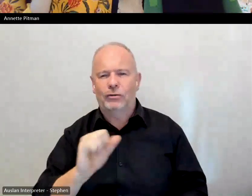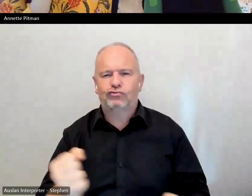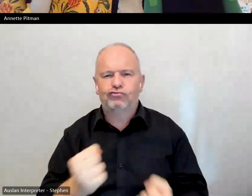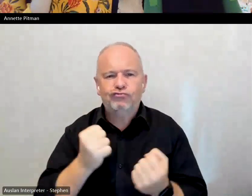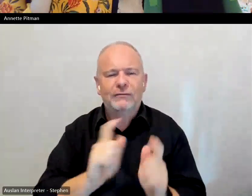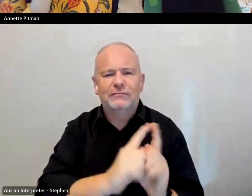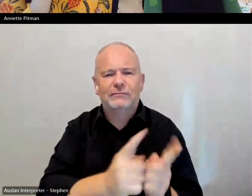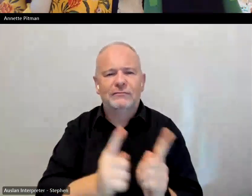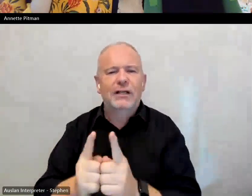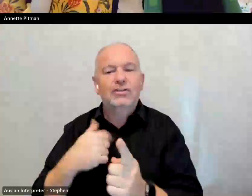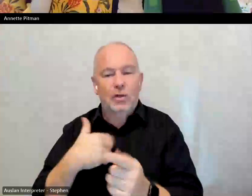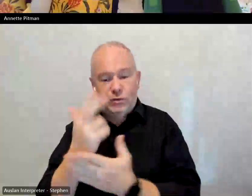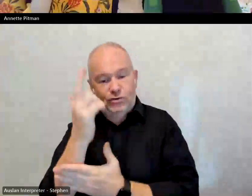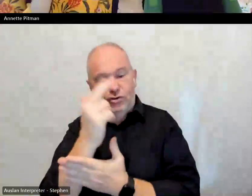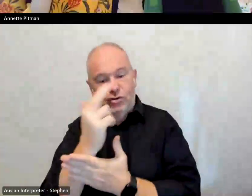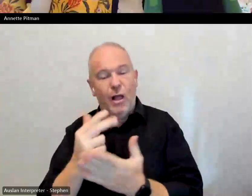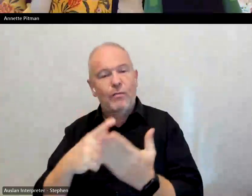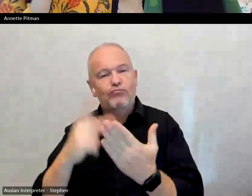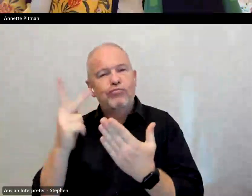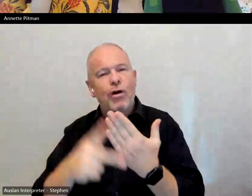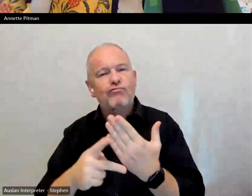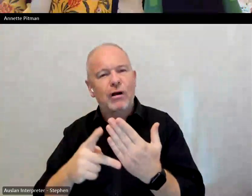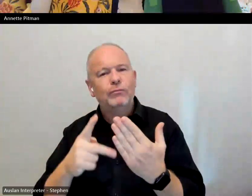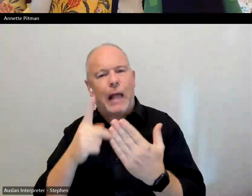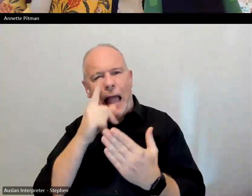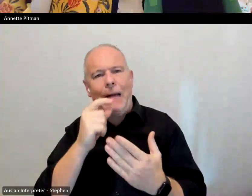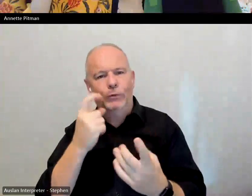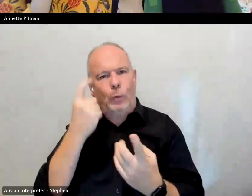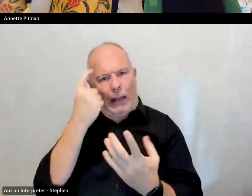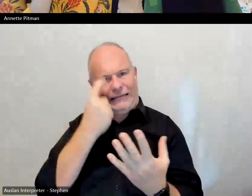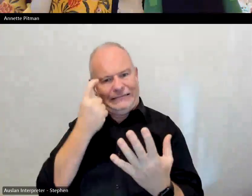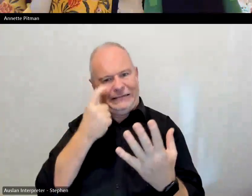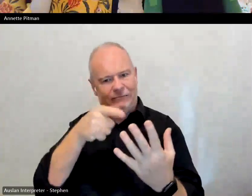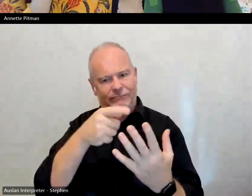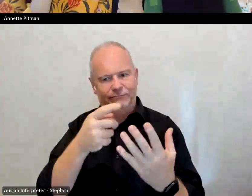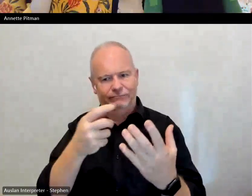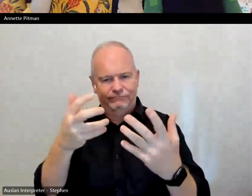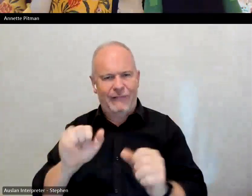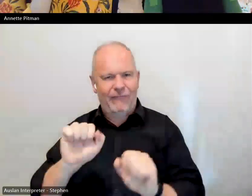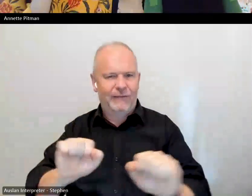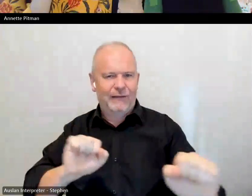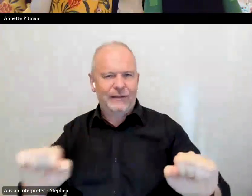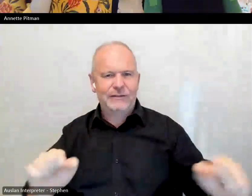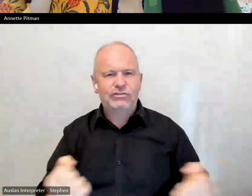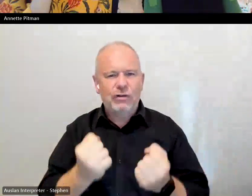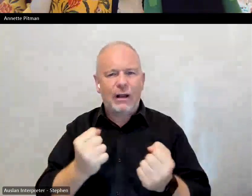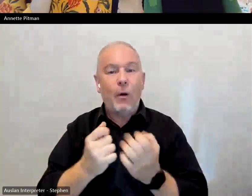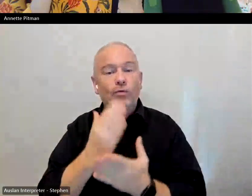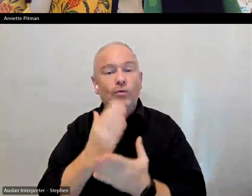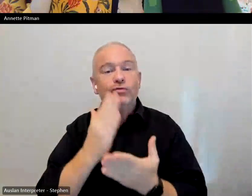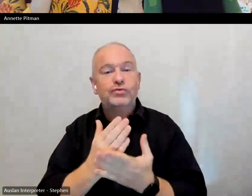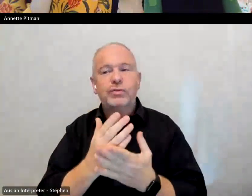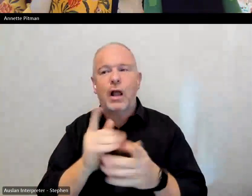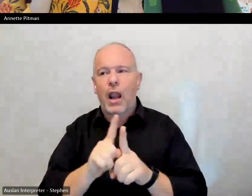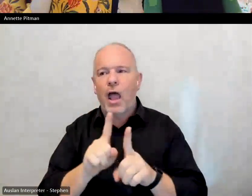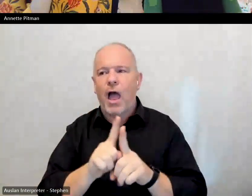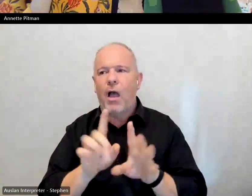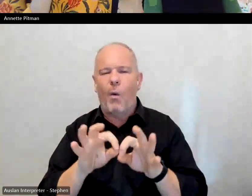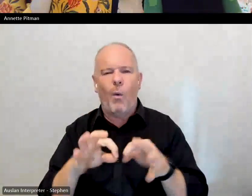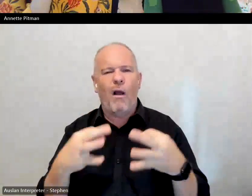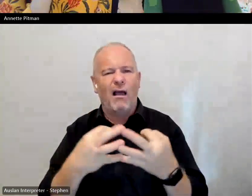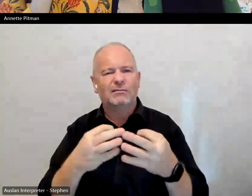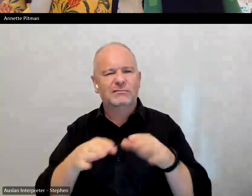the program to be able to take that into account. We're also ensuring that like organisations